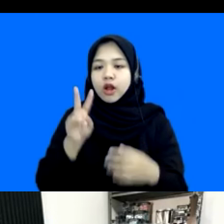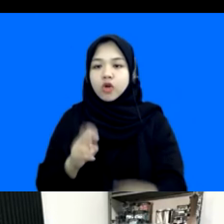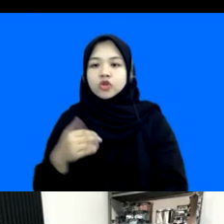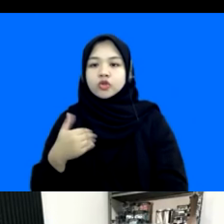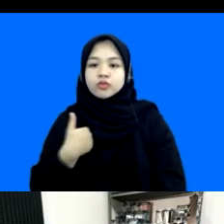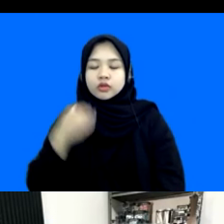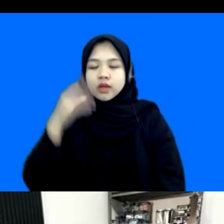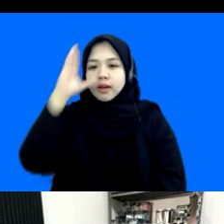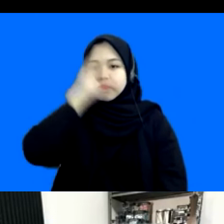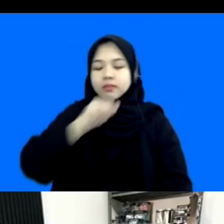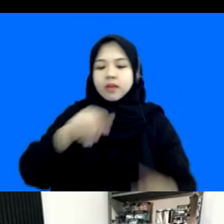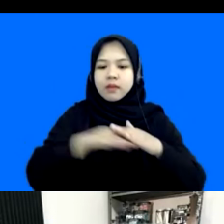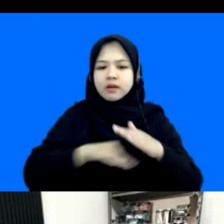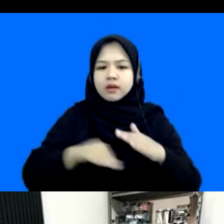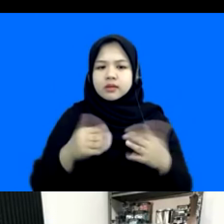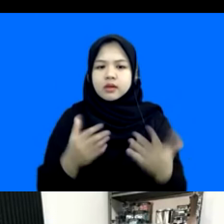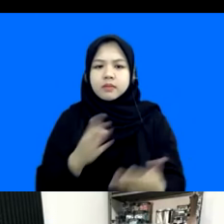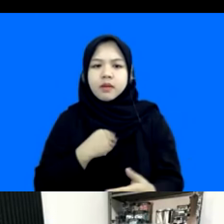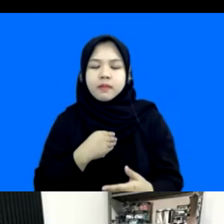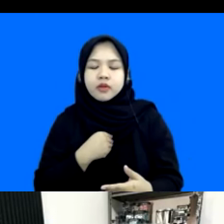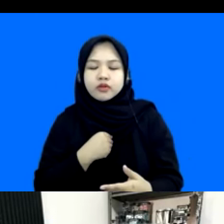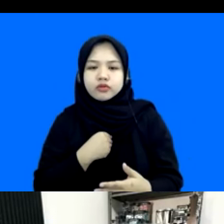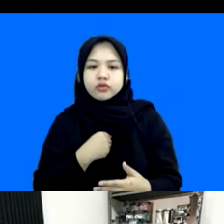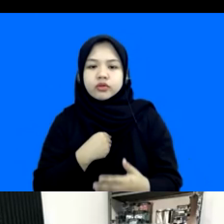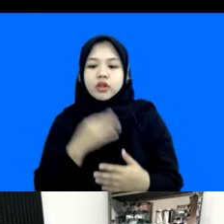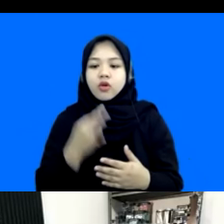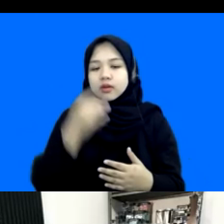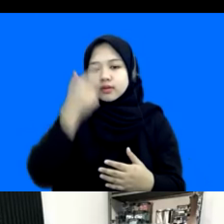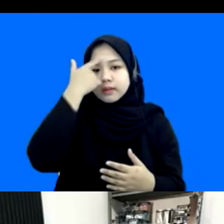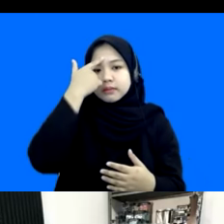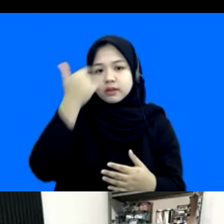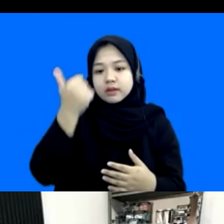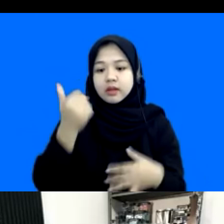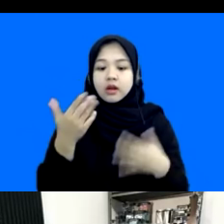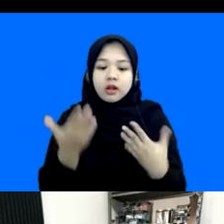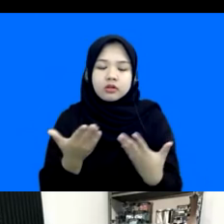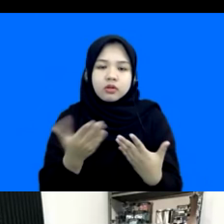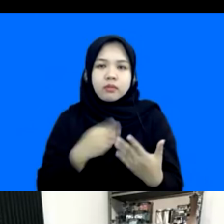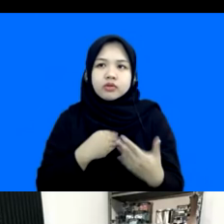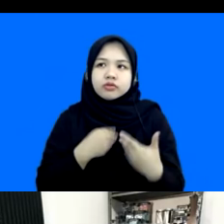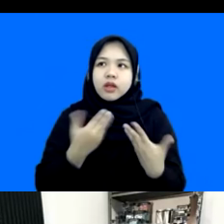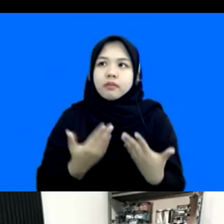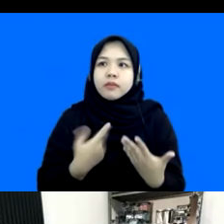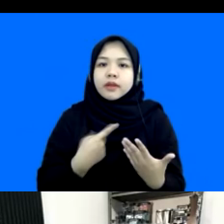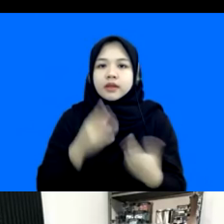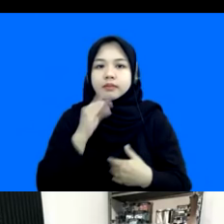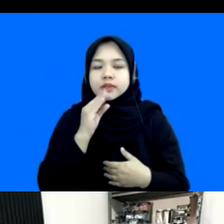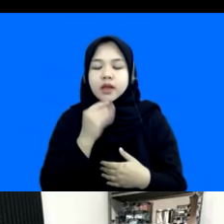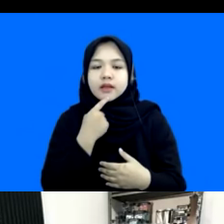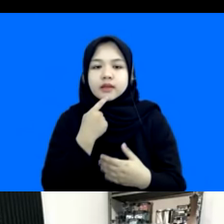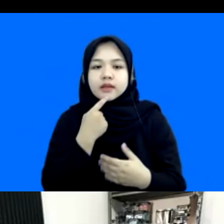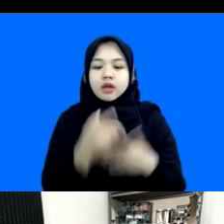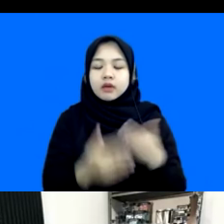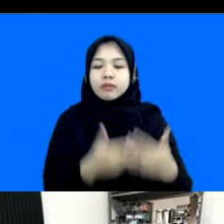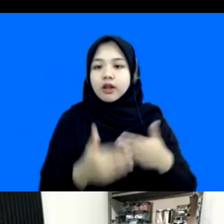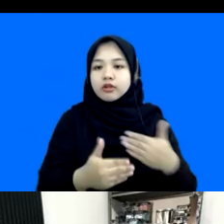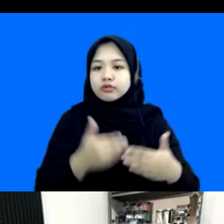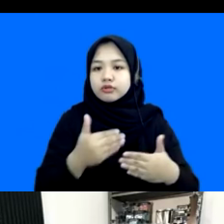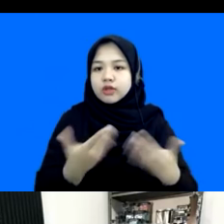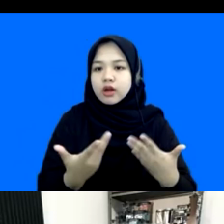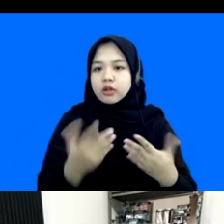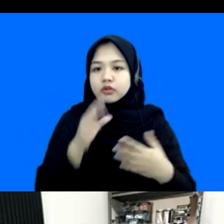know, smart. What do we mean when we say sustainable? What do we mean when we say inclusive, right? We believe that everything or